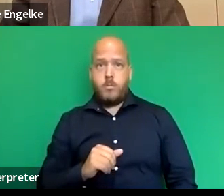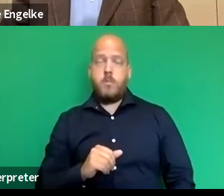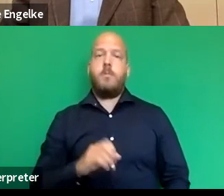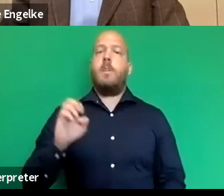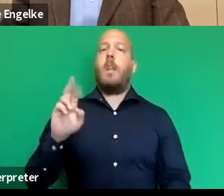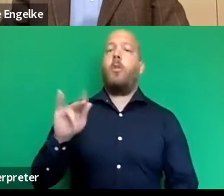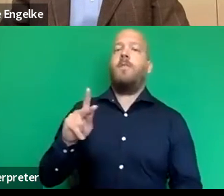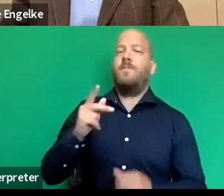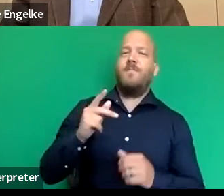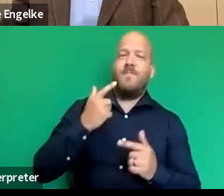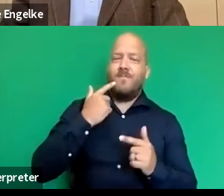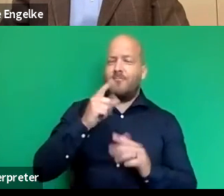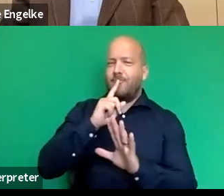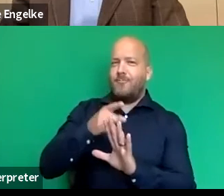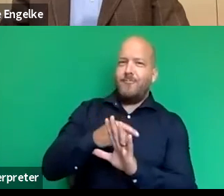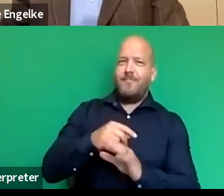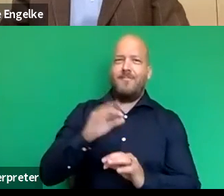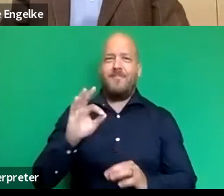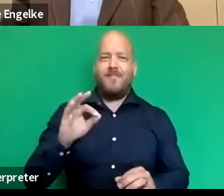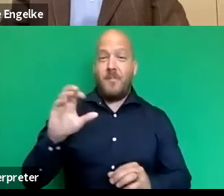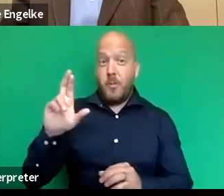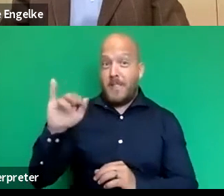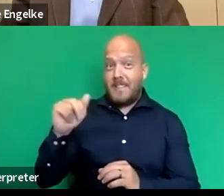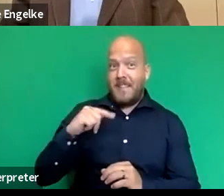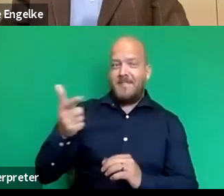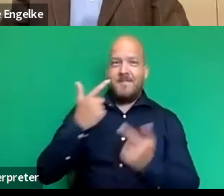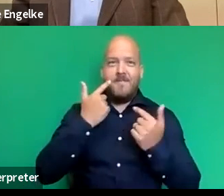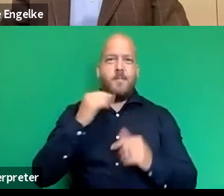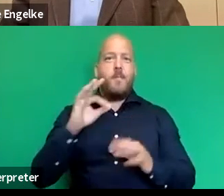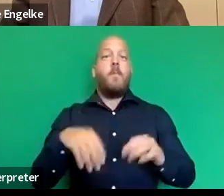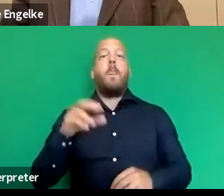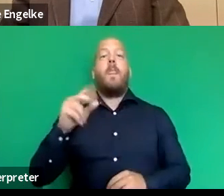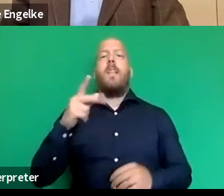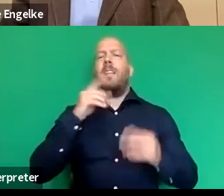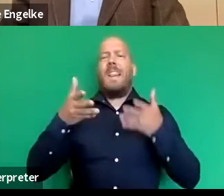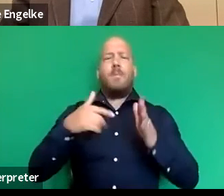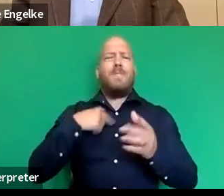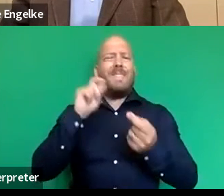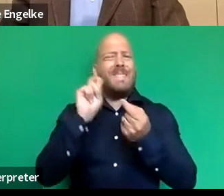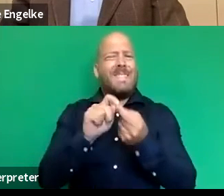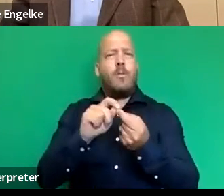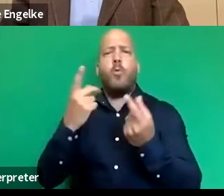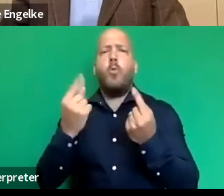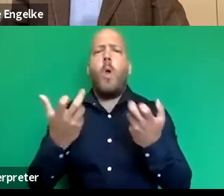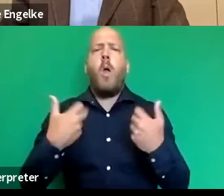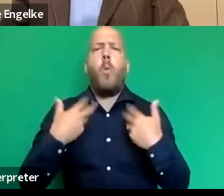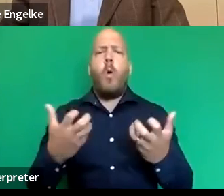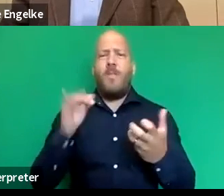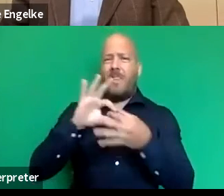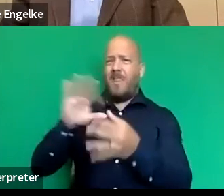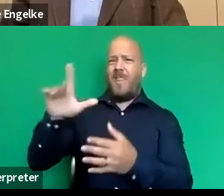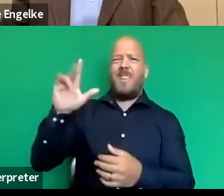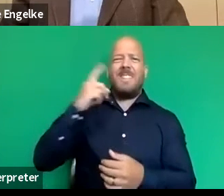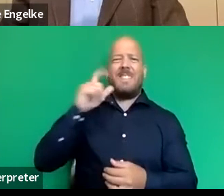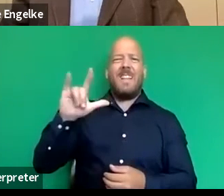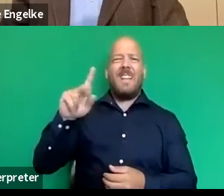So to an extent, we do exactly the same kind of research that Linda and Creed do. Certainly not in